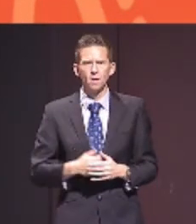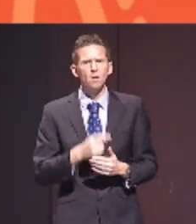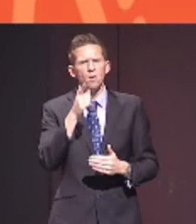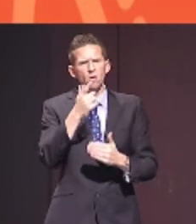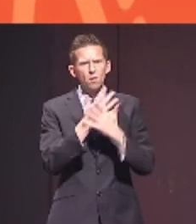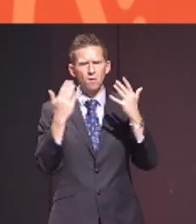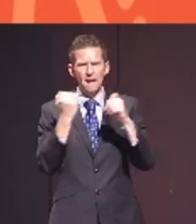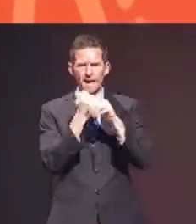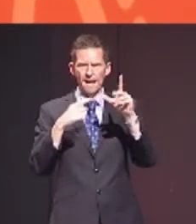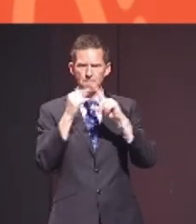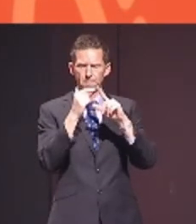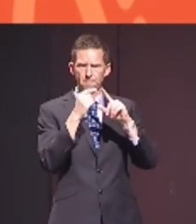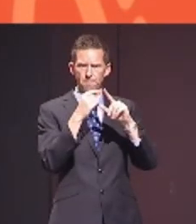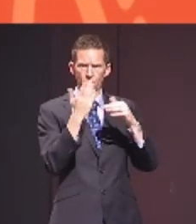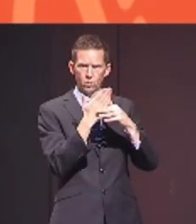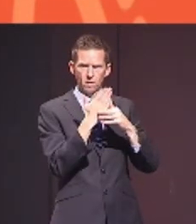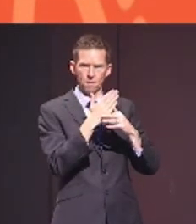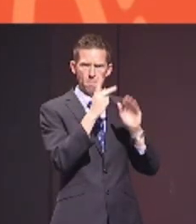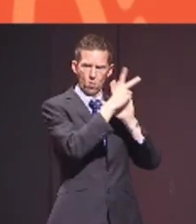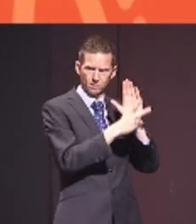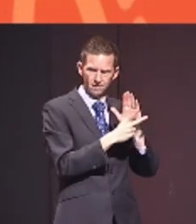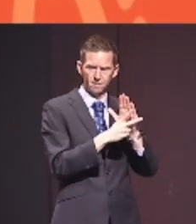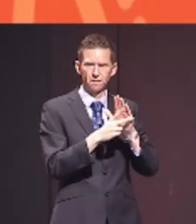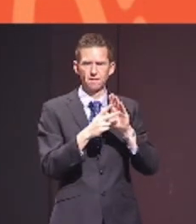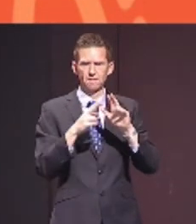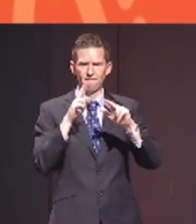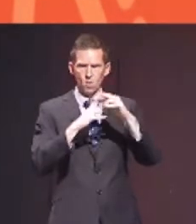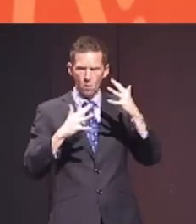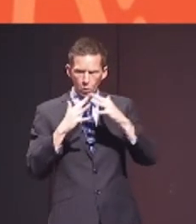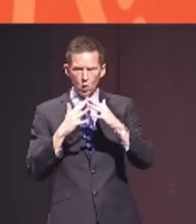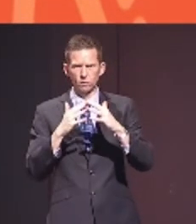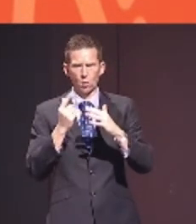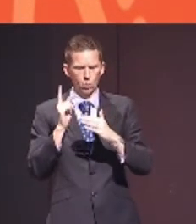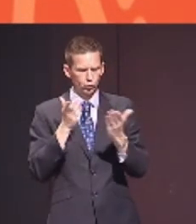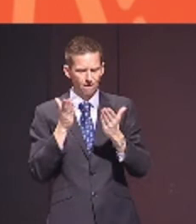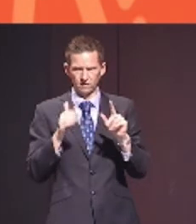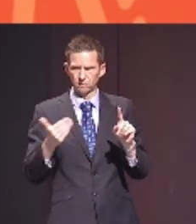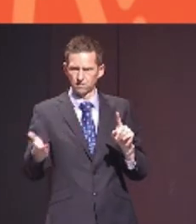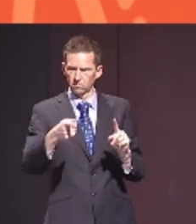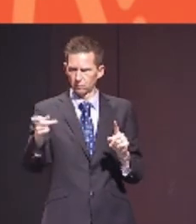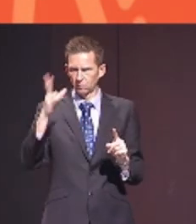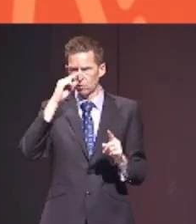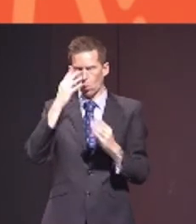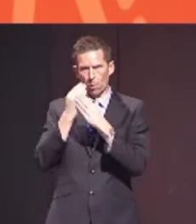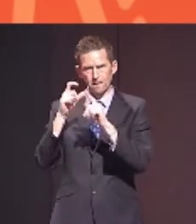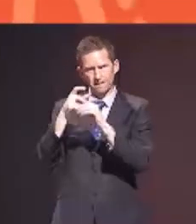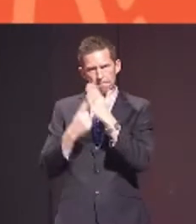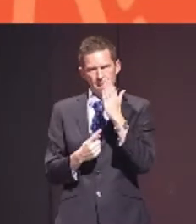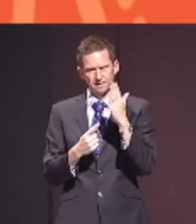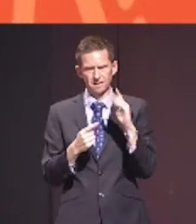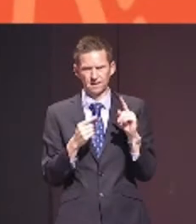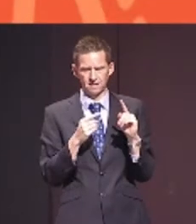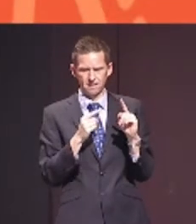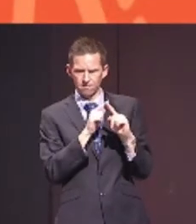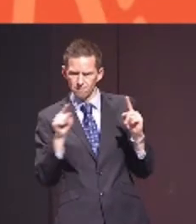gap between policy and legal frameworks and access to health HIV services for adolescents with disabilities is something that we have